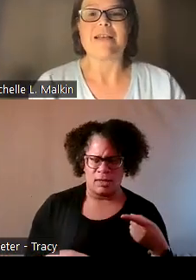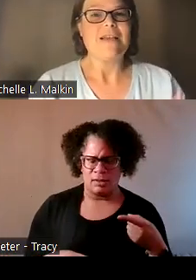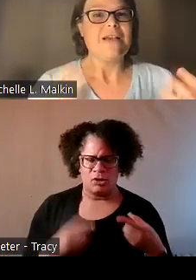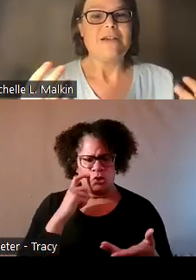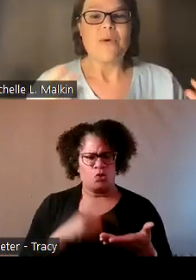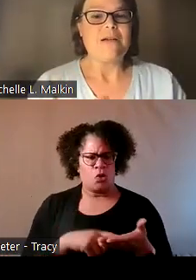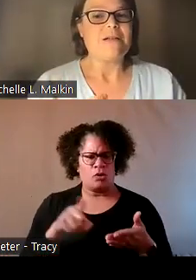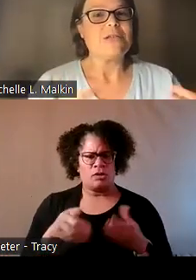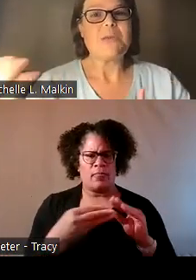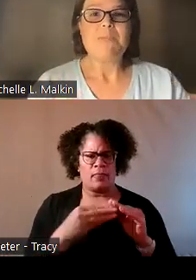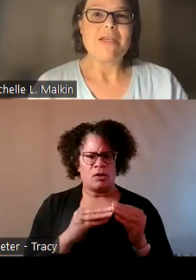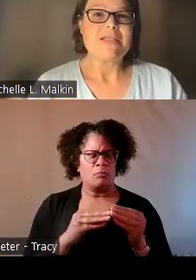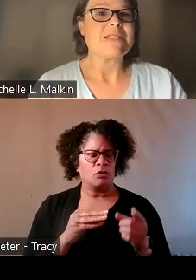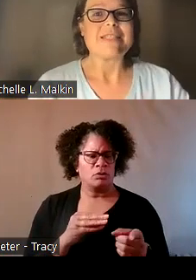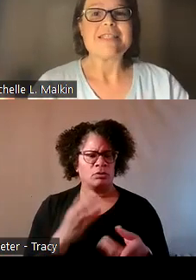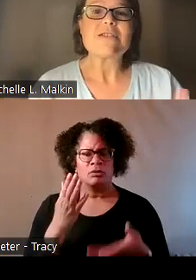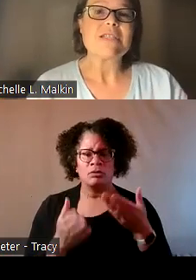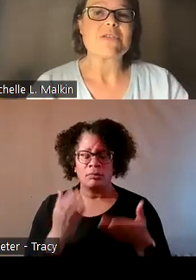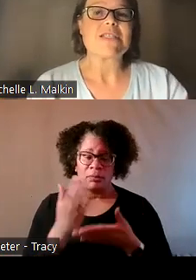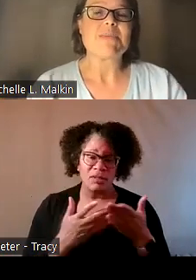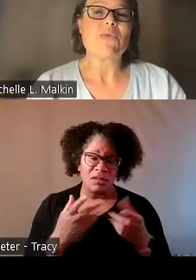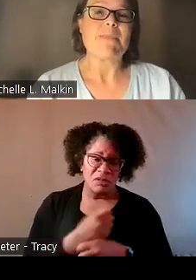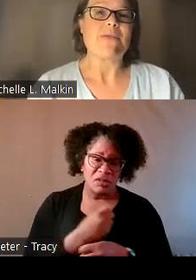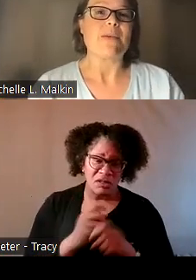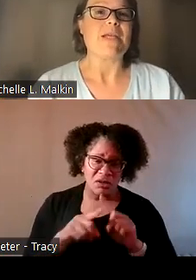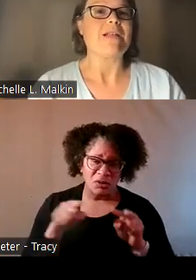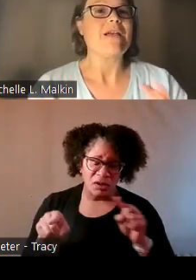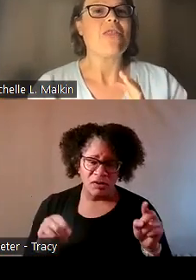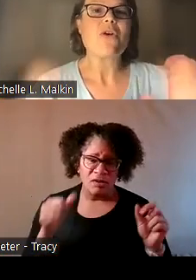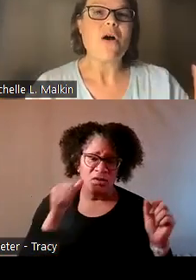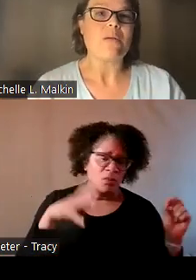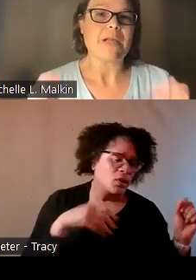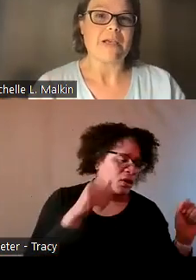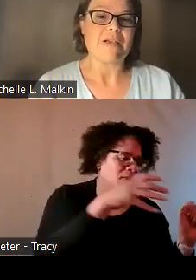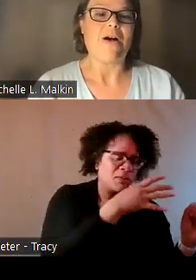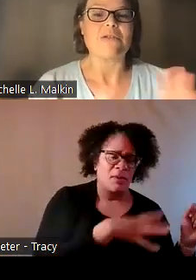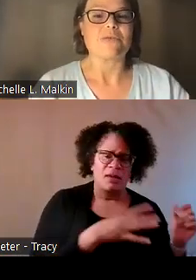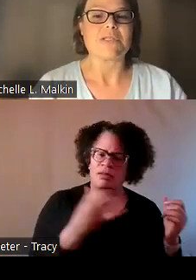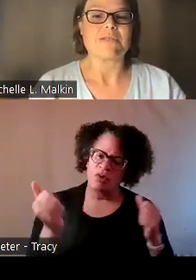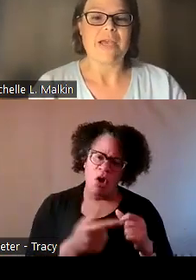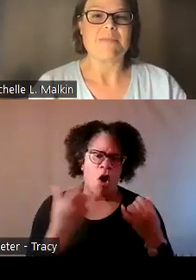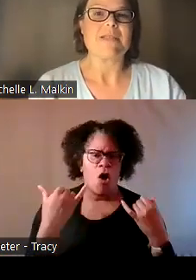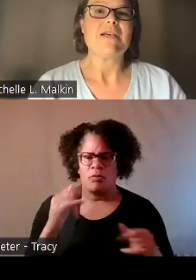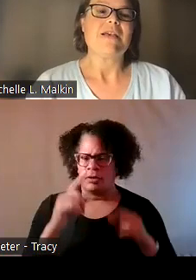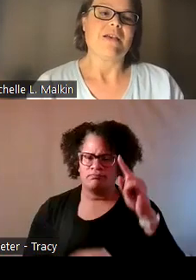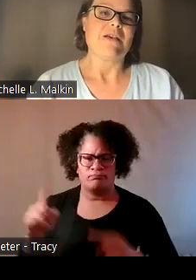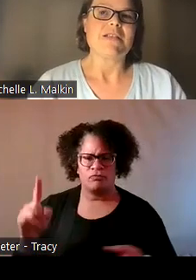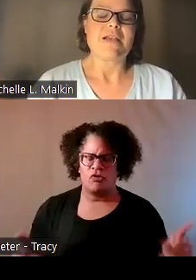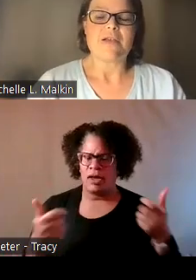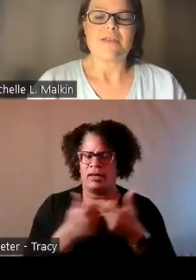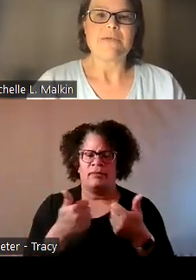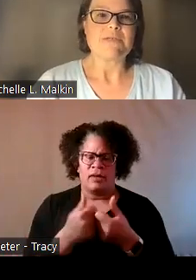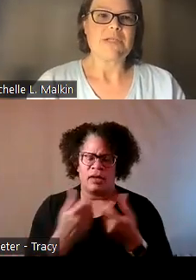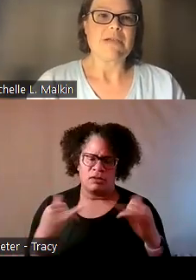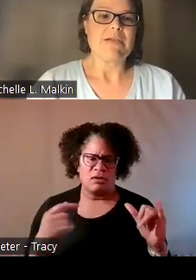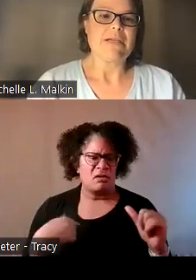this that while there might be some statistical differences between men and women, they're all playing all sorts of games. And I